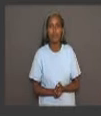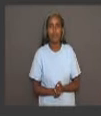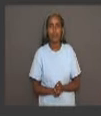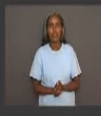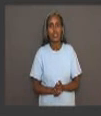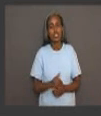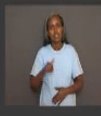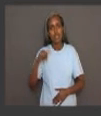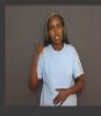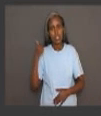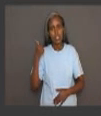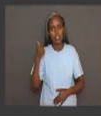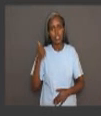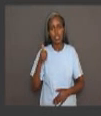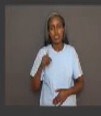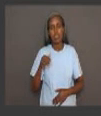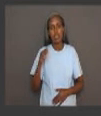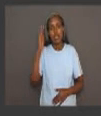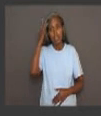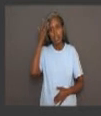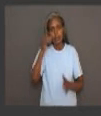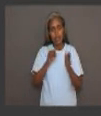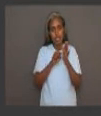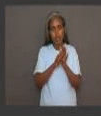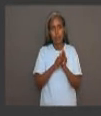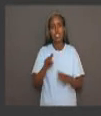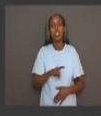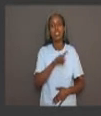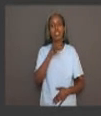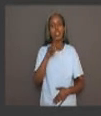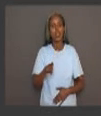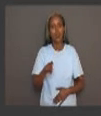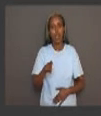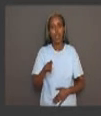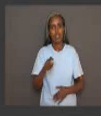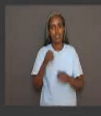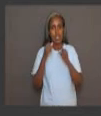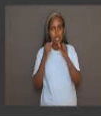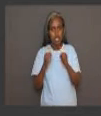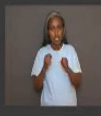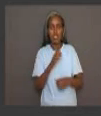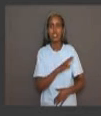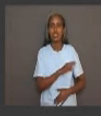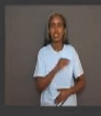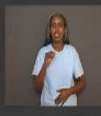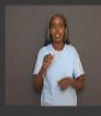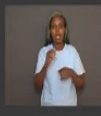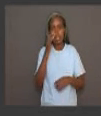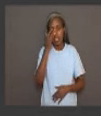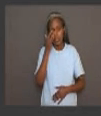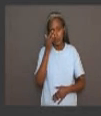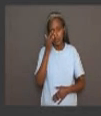On the other hand, random sampling requires skill and